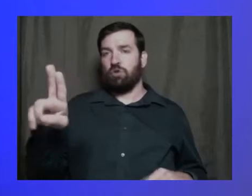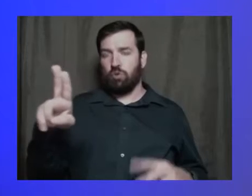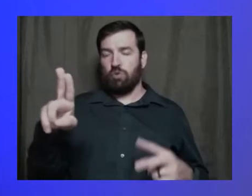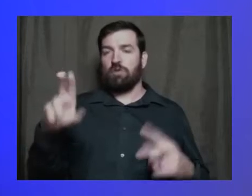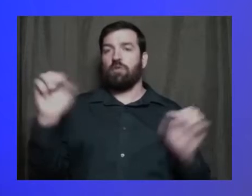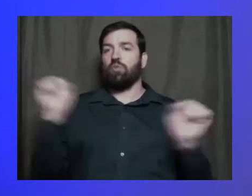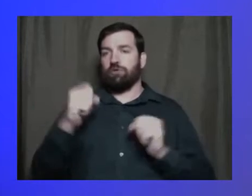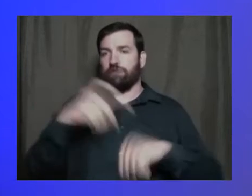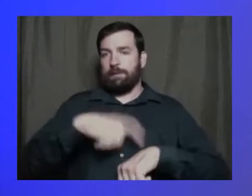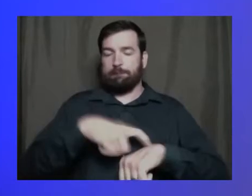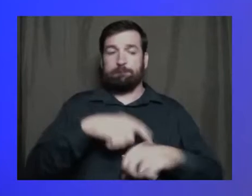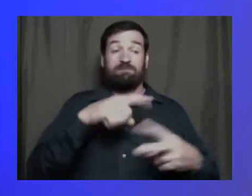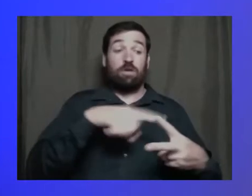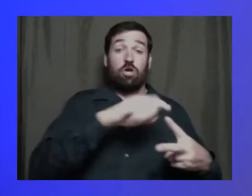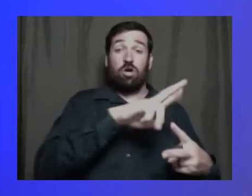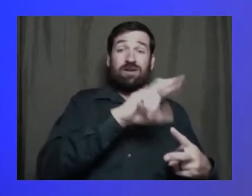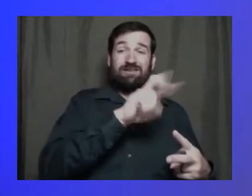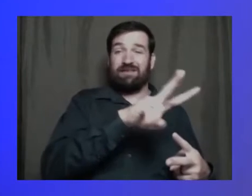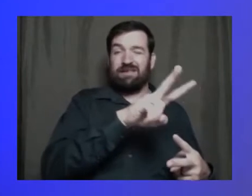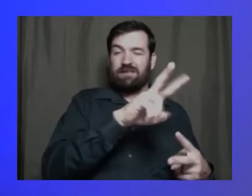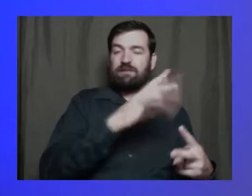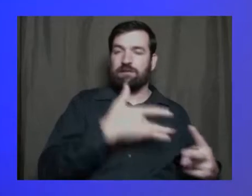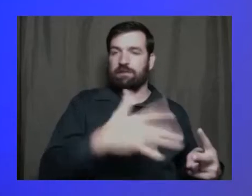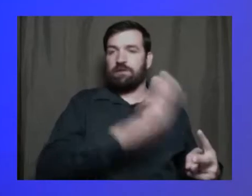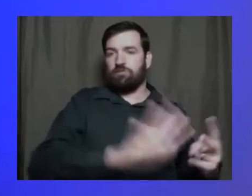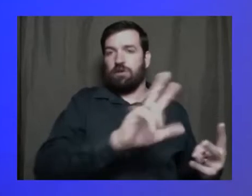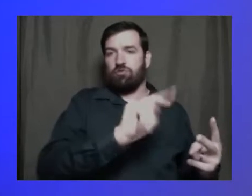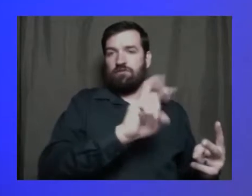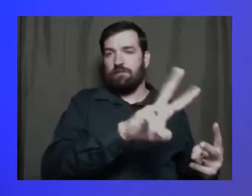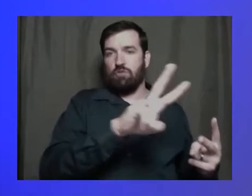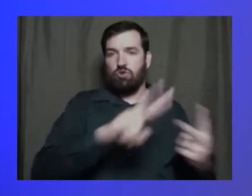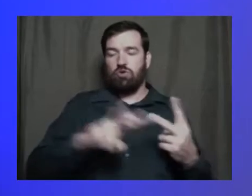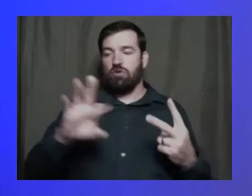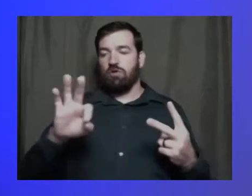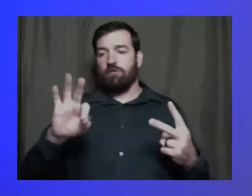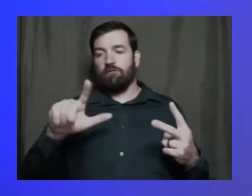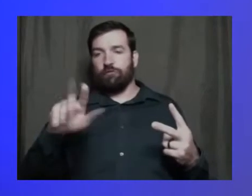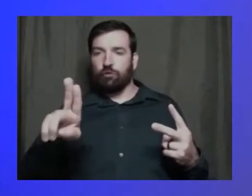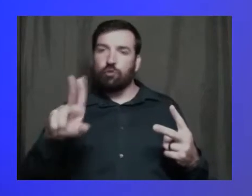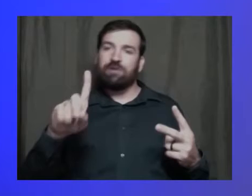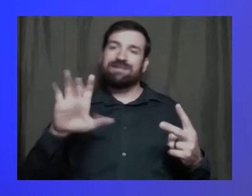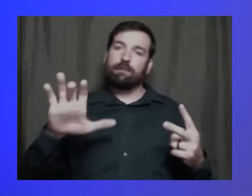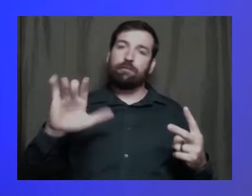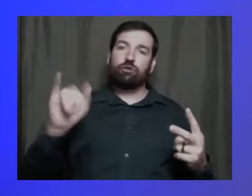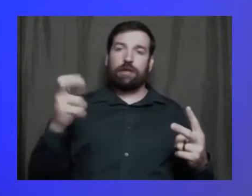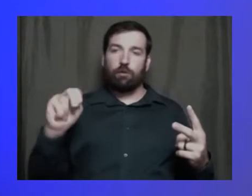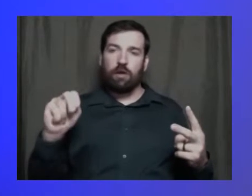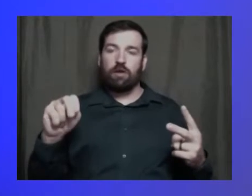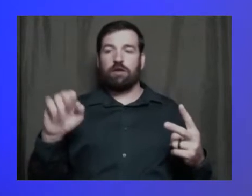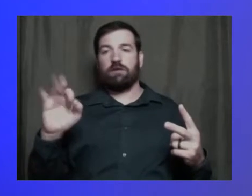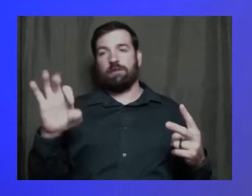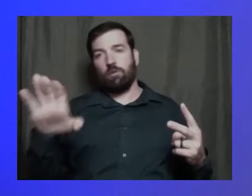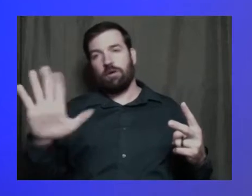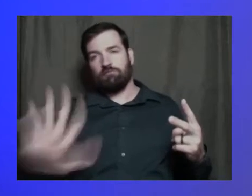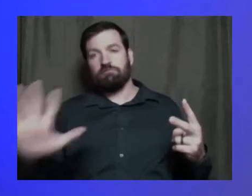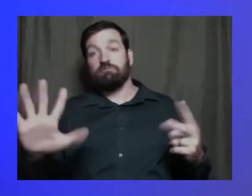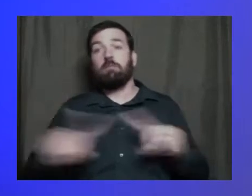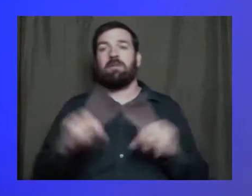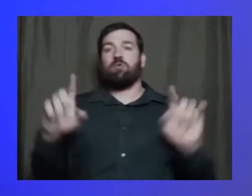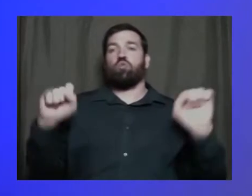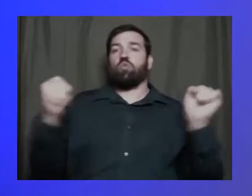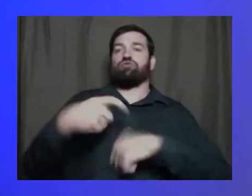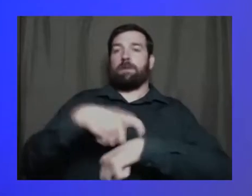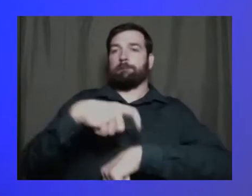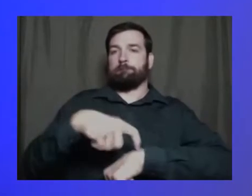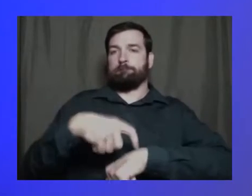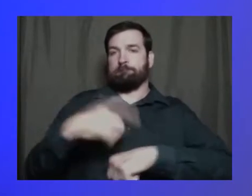November, and influenza season starts November, December, January. It varies a little bit, but these are winter viruses. The